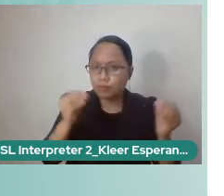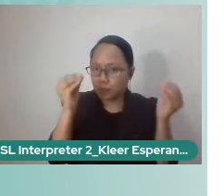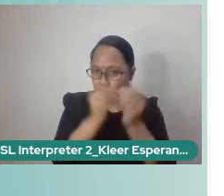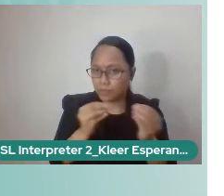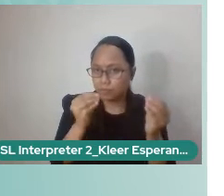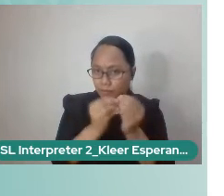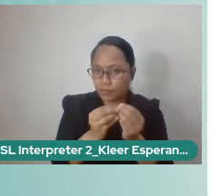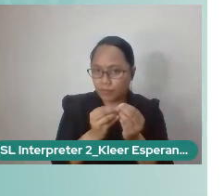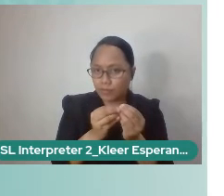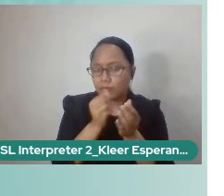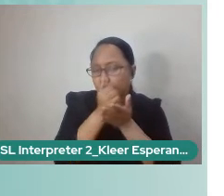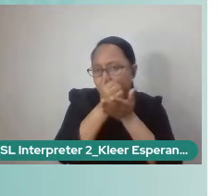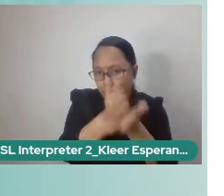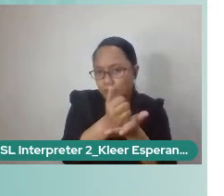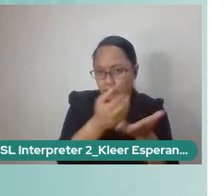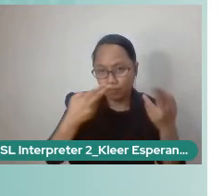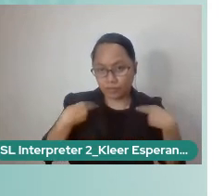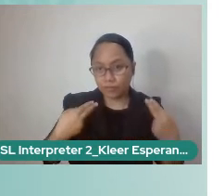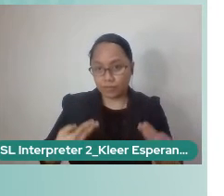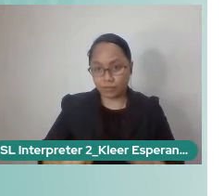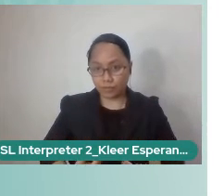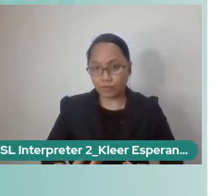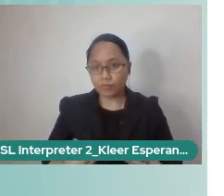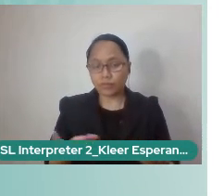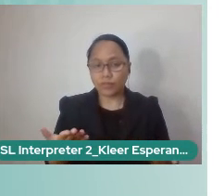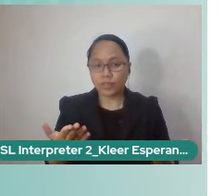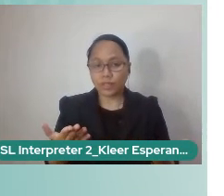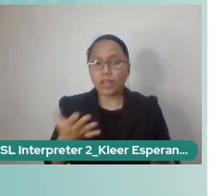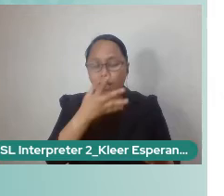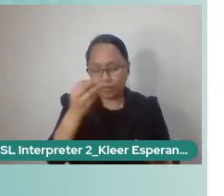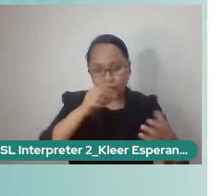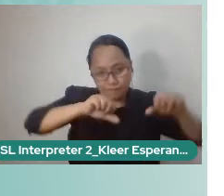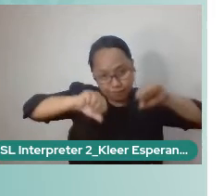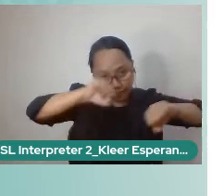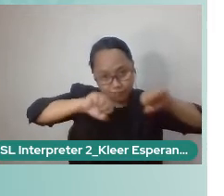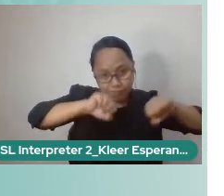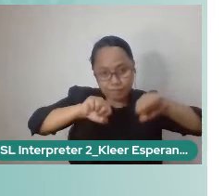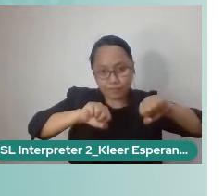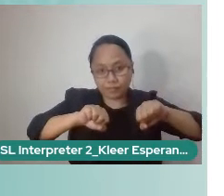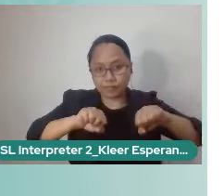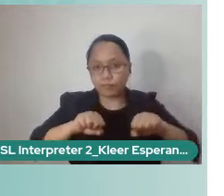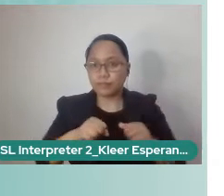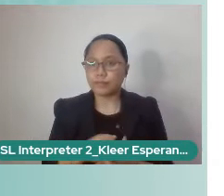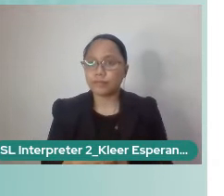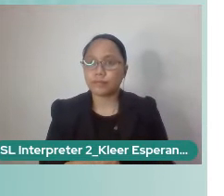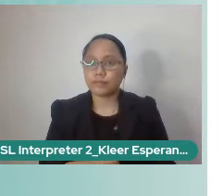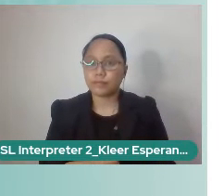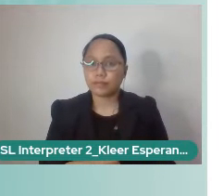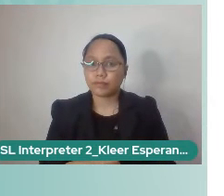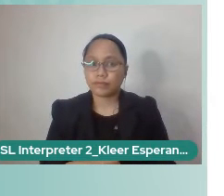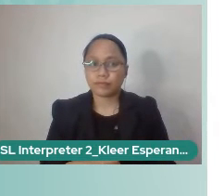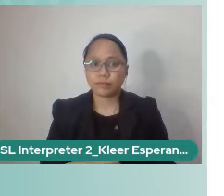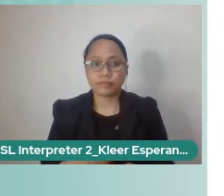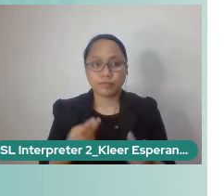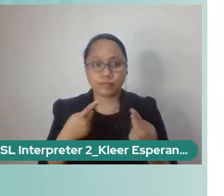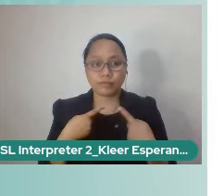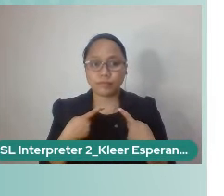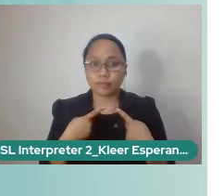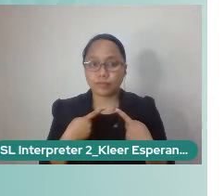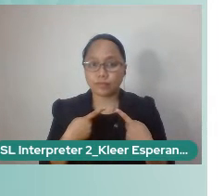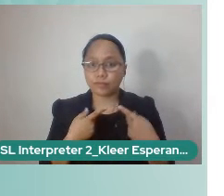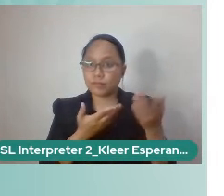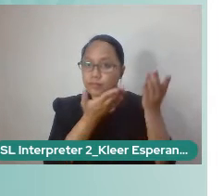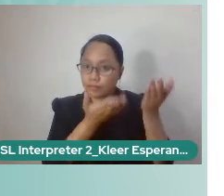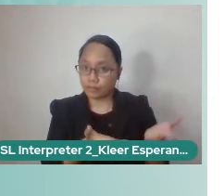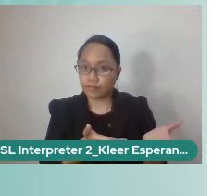175,000 women with HPV tests and treat. And we have targeted per countries. In this project,